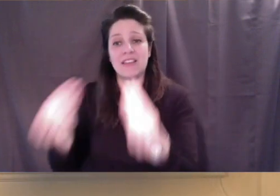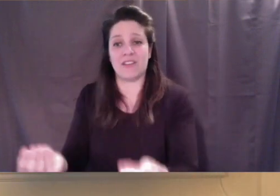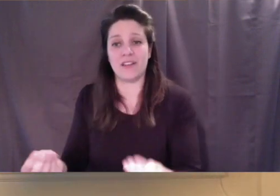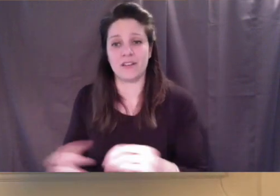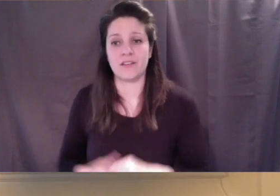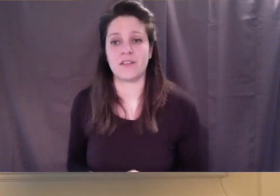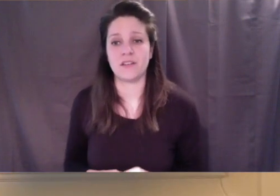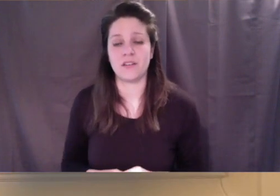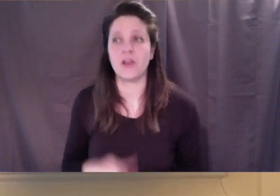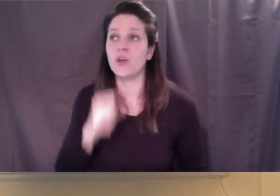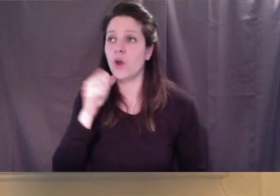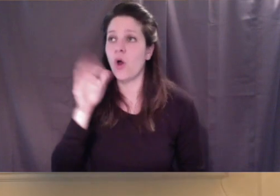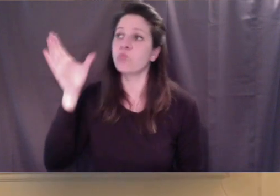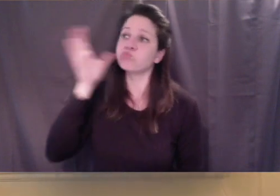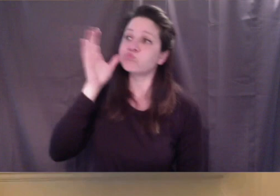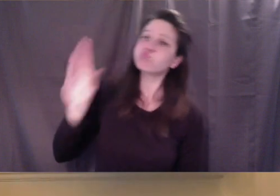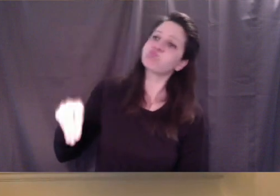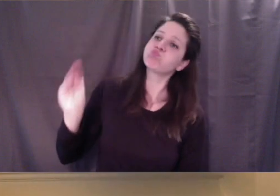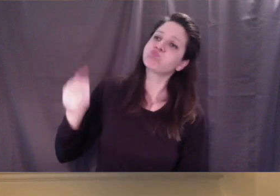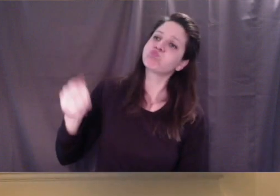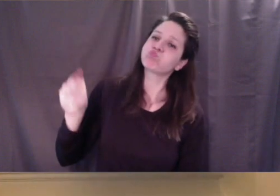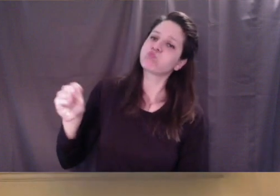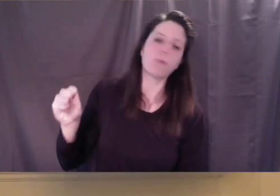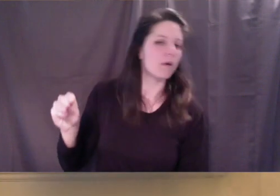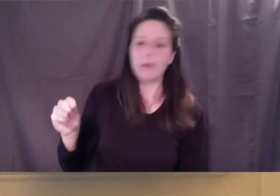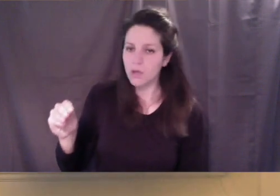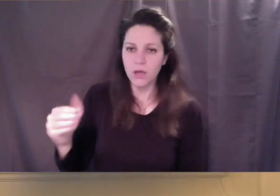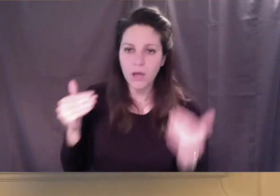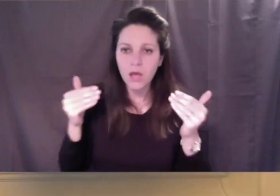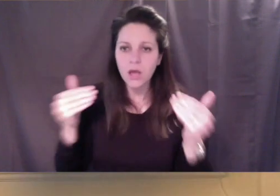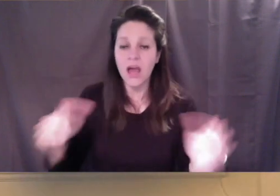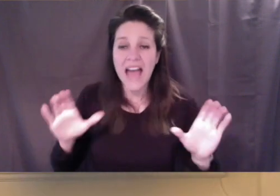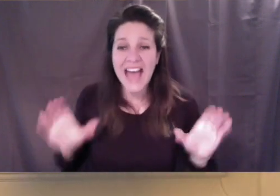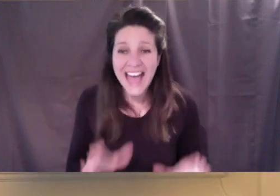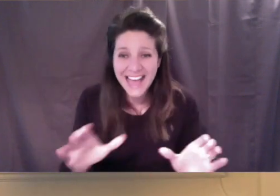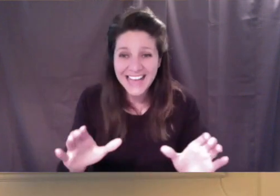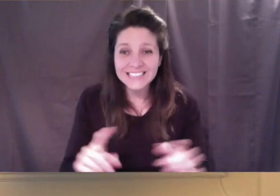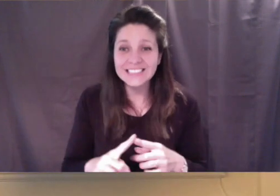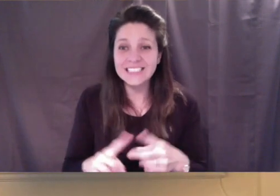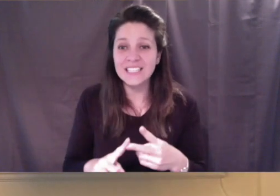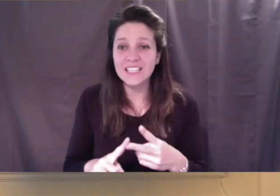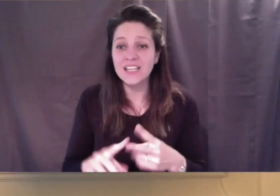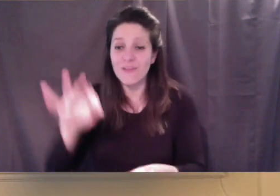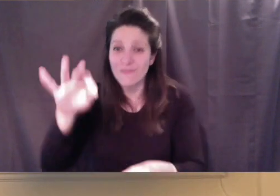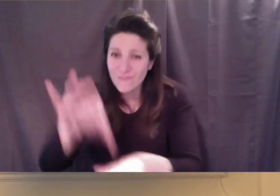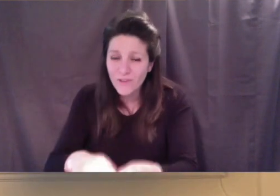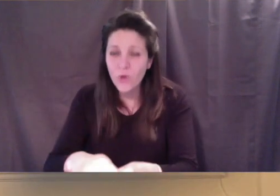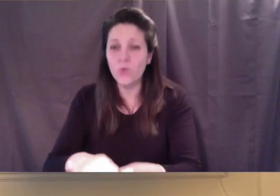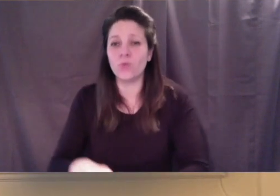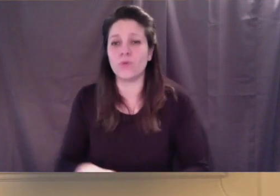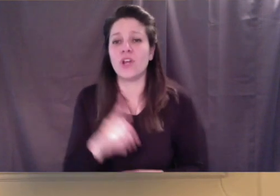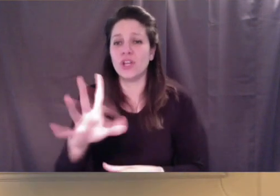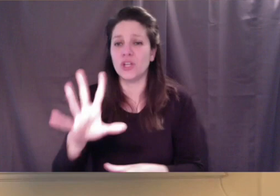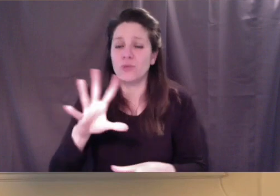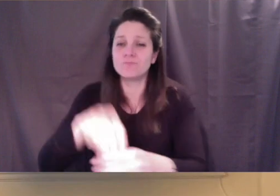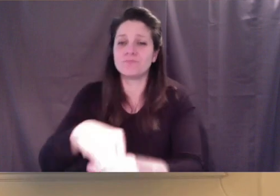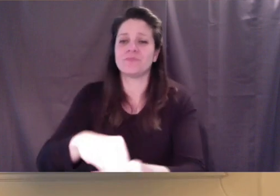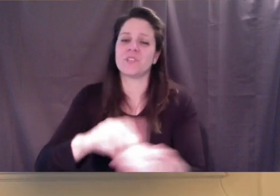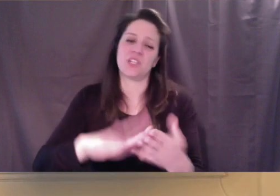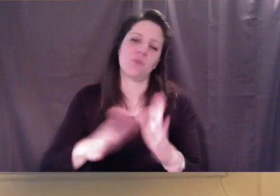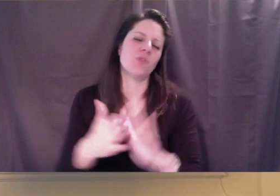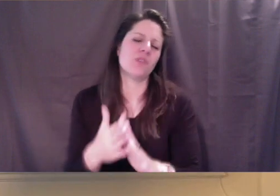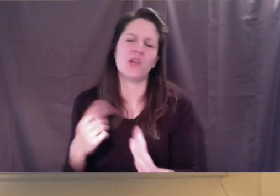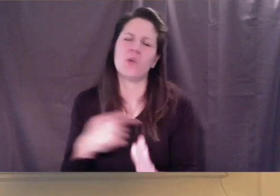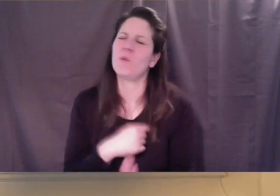us. Don't just passively listen. Act. Vote. Be